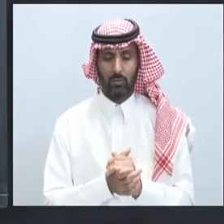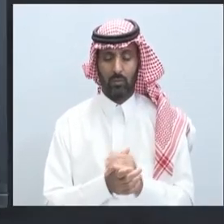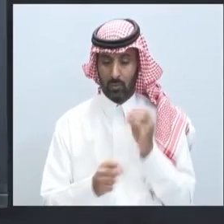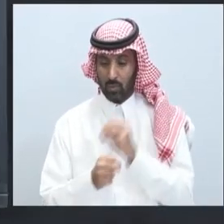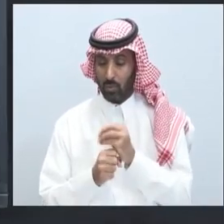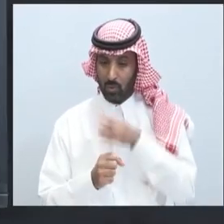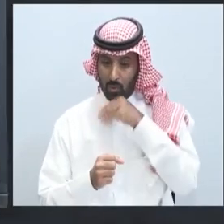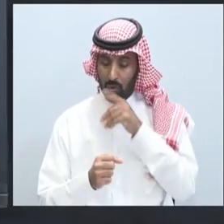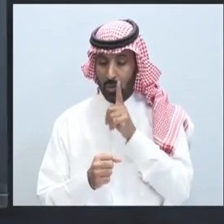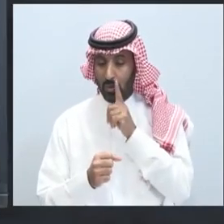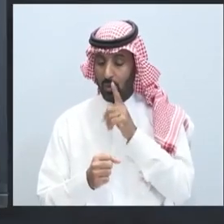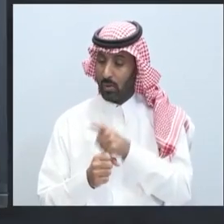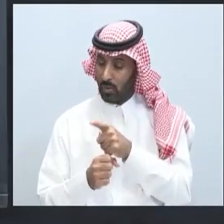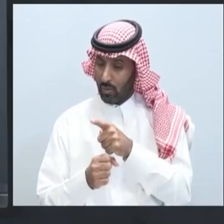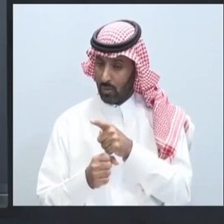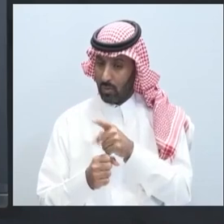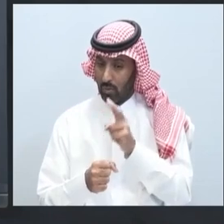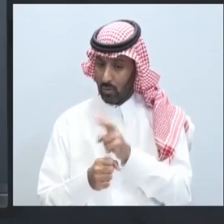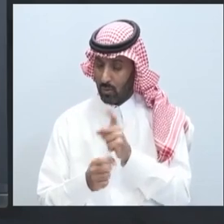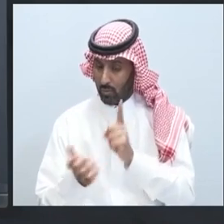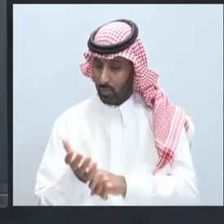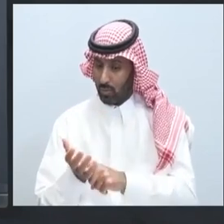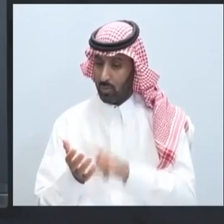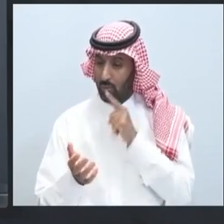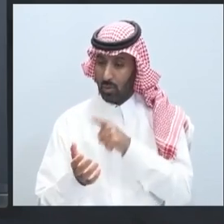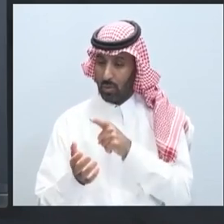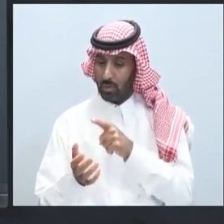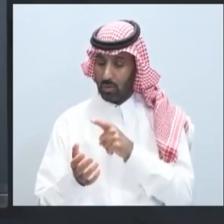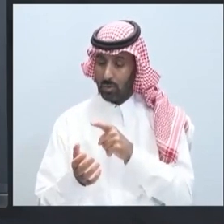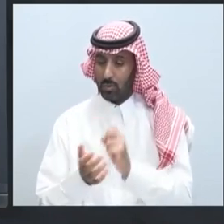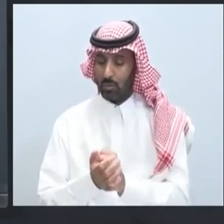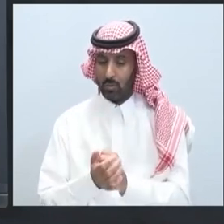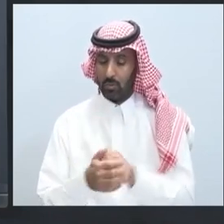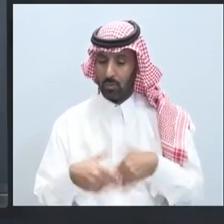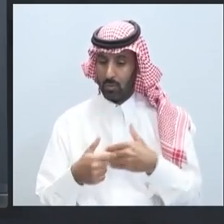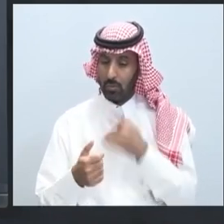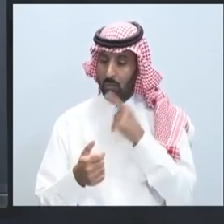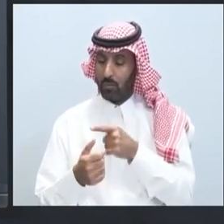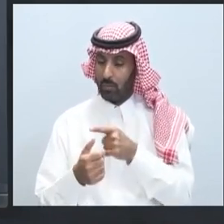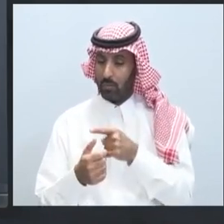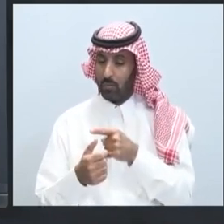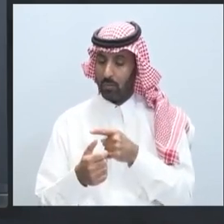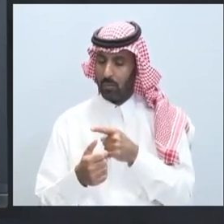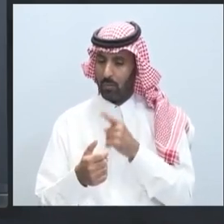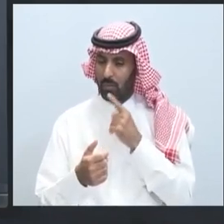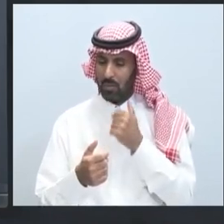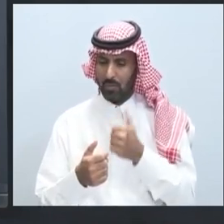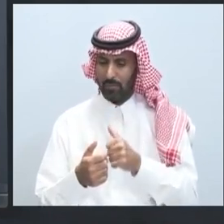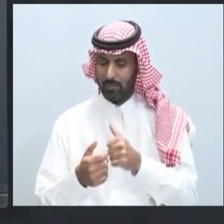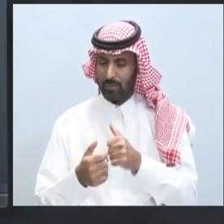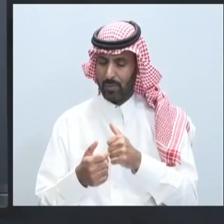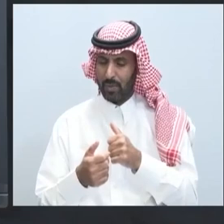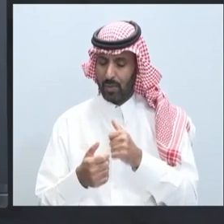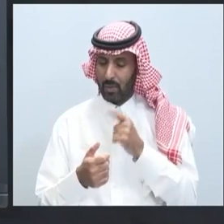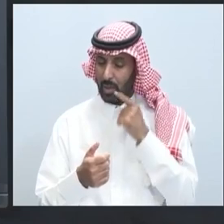tell the parents, your parents, the truth, knowing that they are happy, they're celebrating your grade? They even gave her